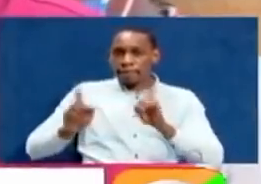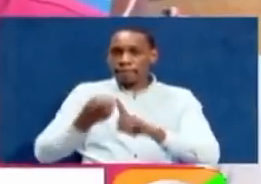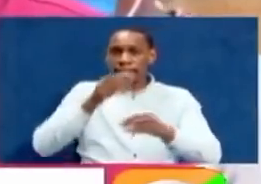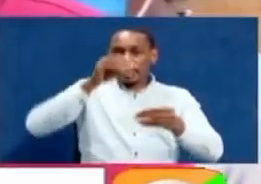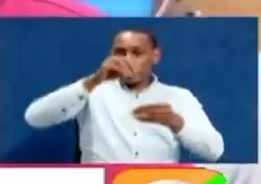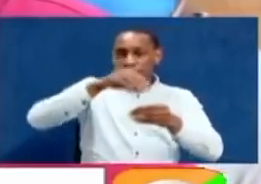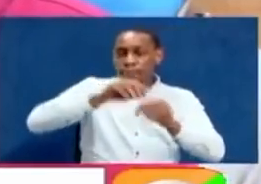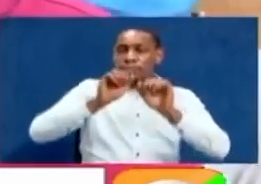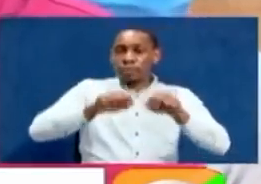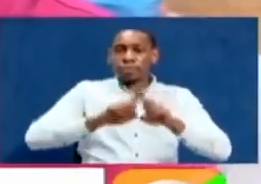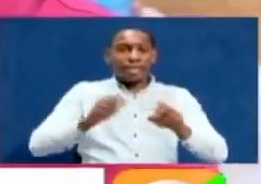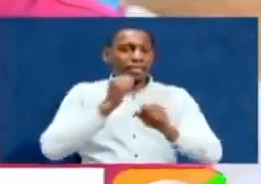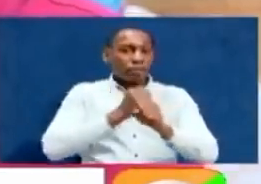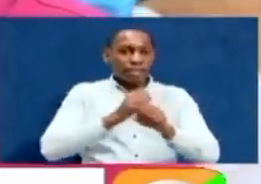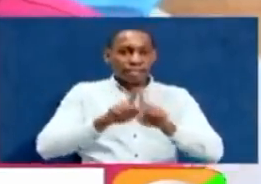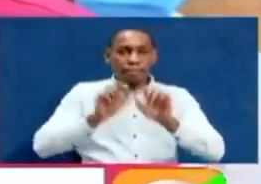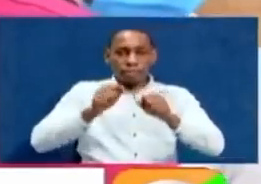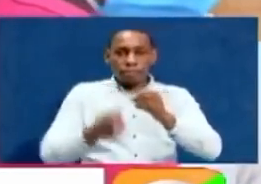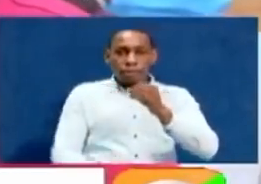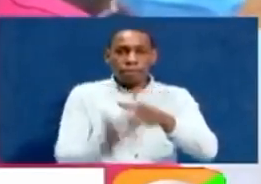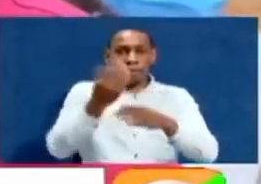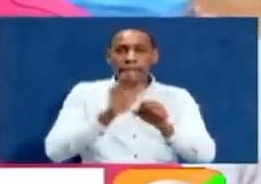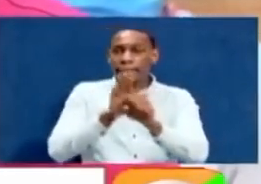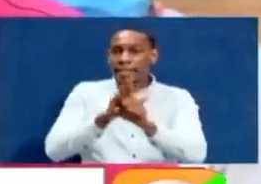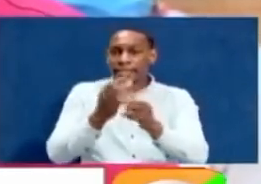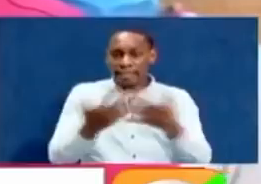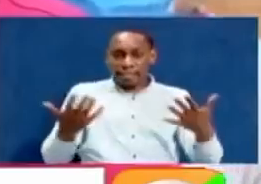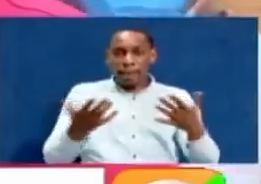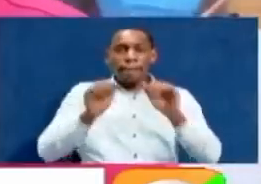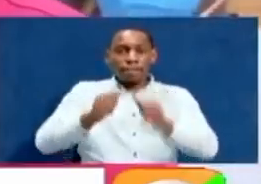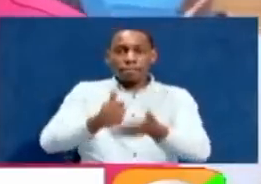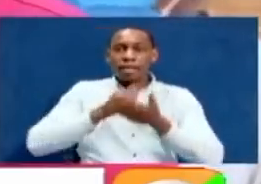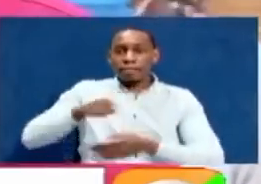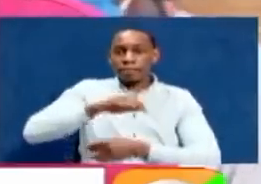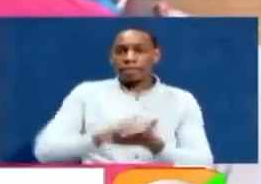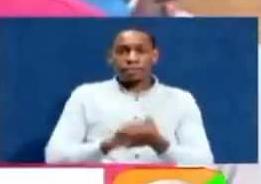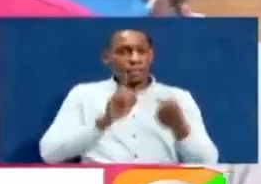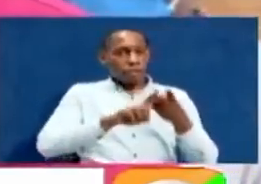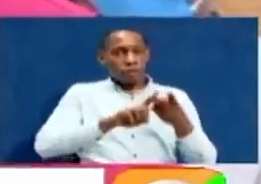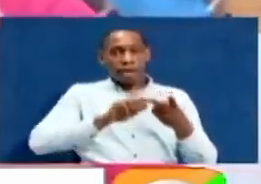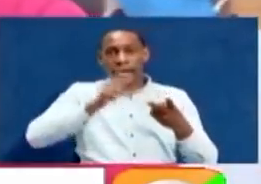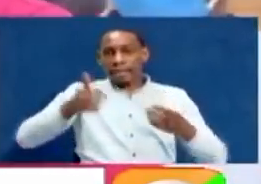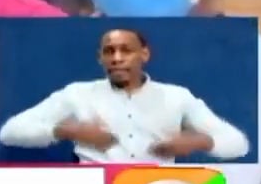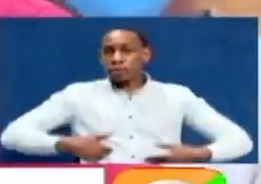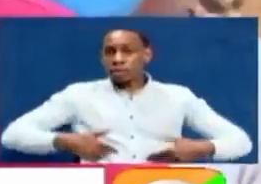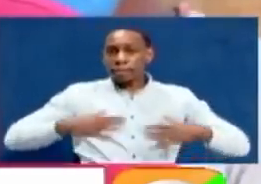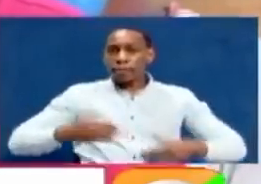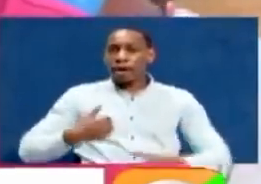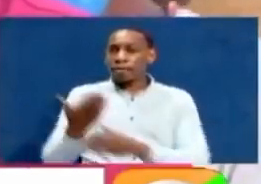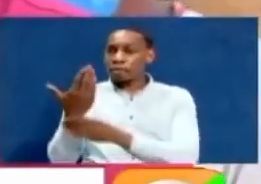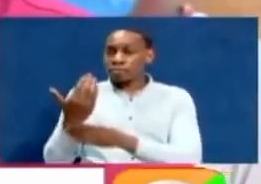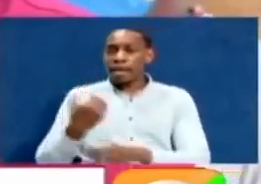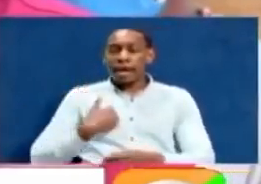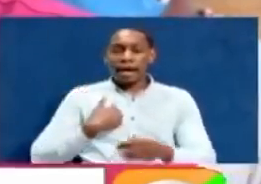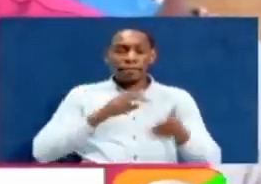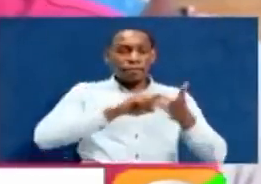deposit, tuweze kuanza kazi na tuweze kuproduce volumes. Iyo tu ndio itaweza kutusaidia, or else, all the young guys watakuwa na papers, watakuwa na